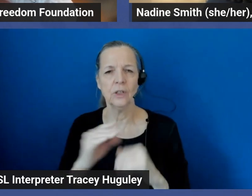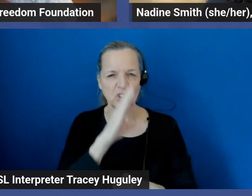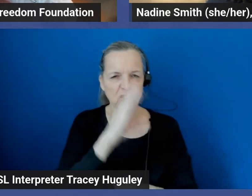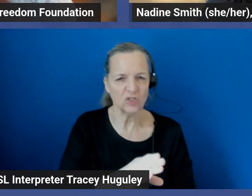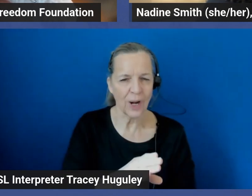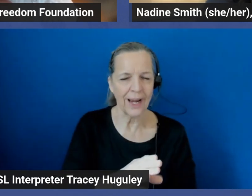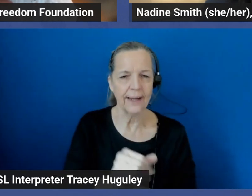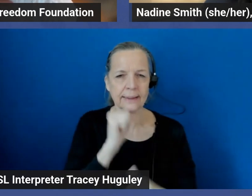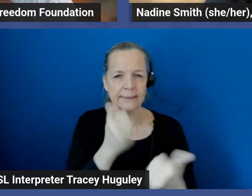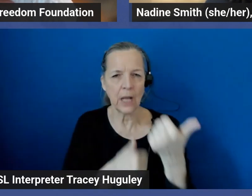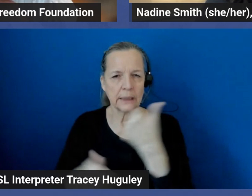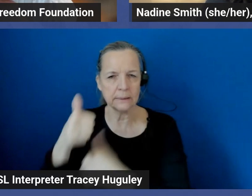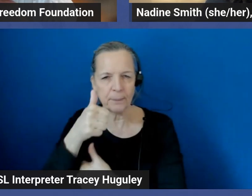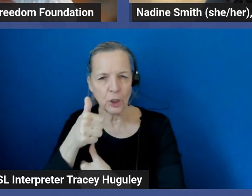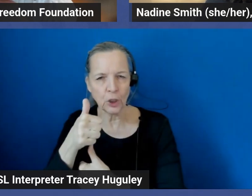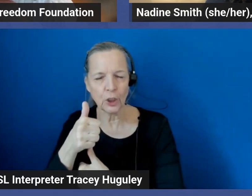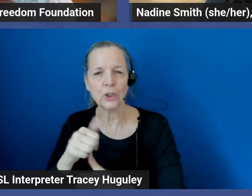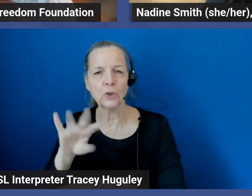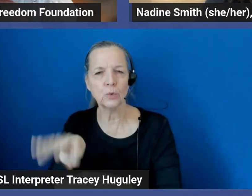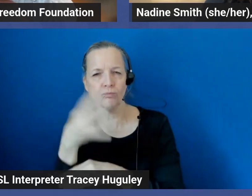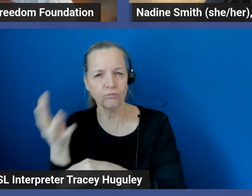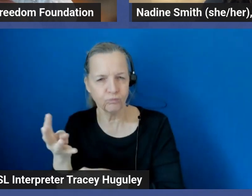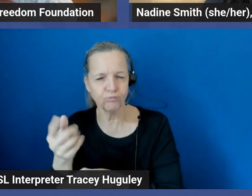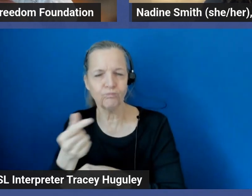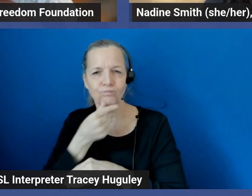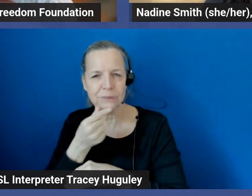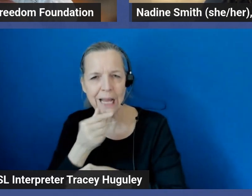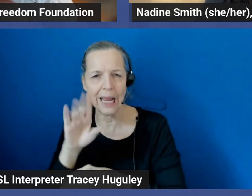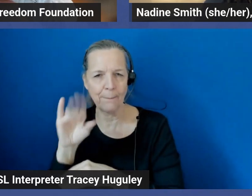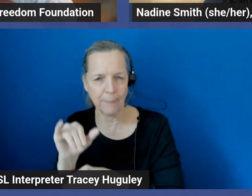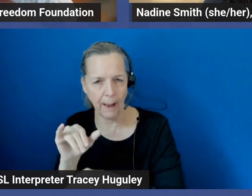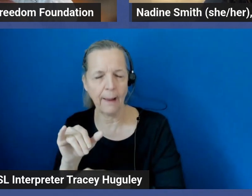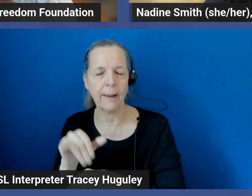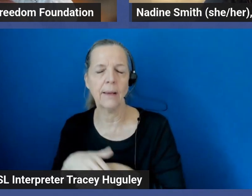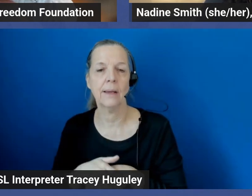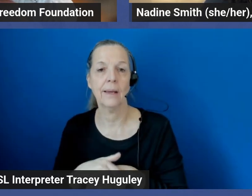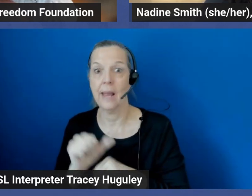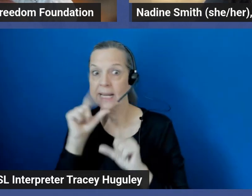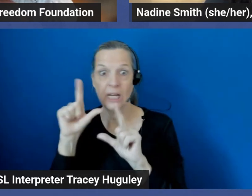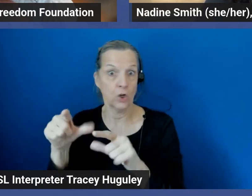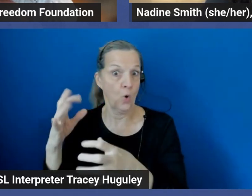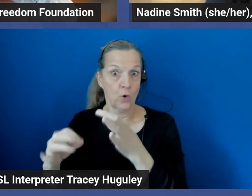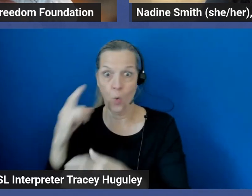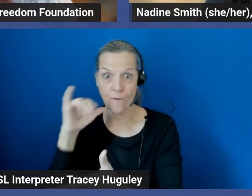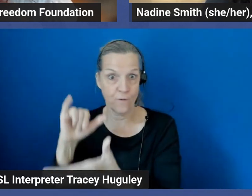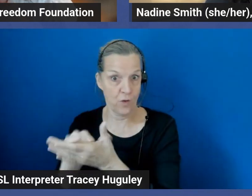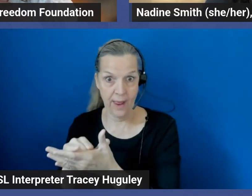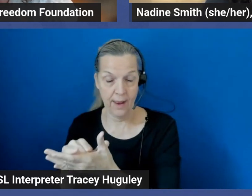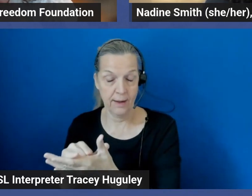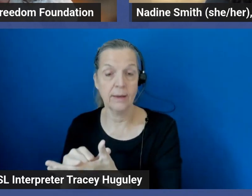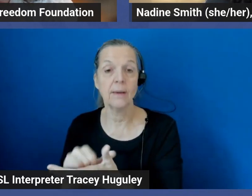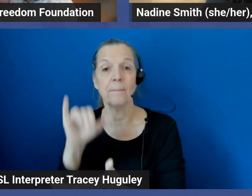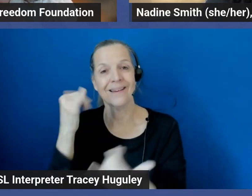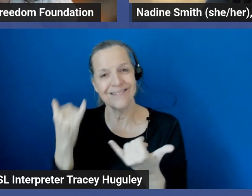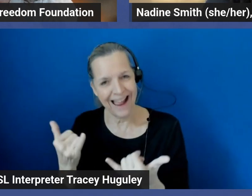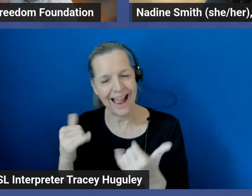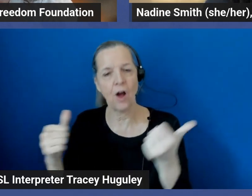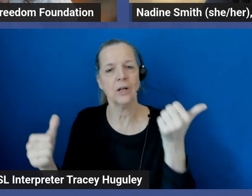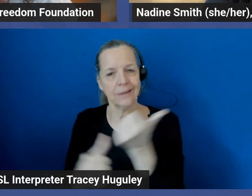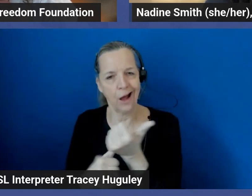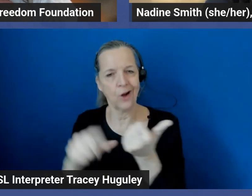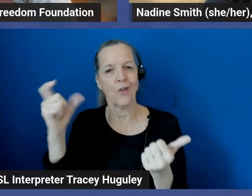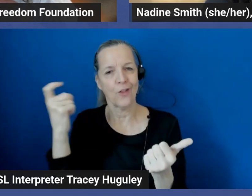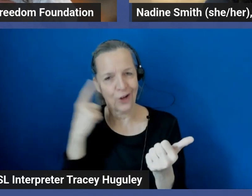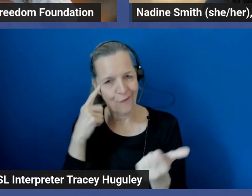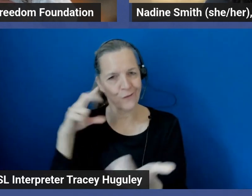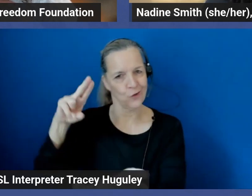bisexuality. Not a thing that we had gone to court for, but that is something under Governor DeSantis' signature that